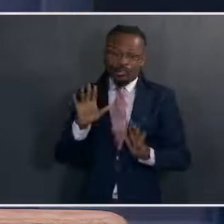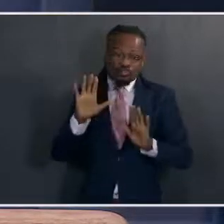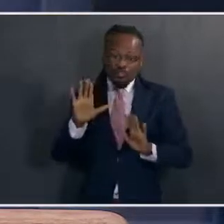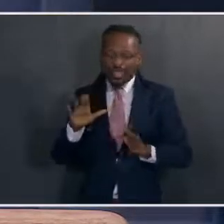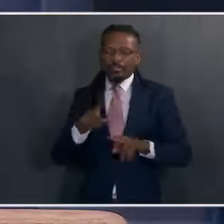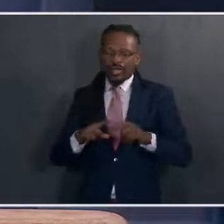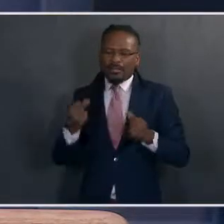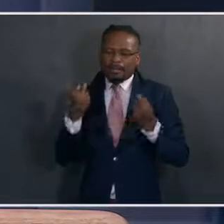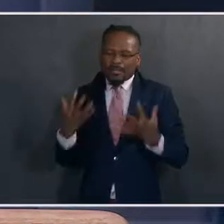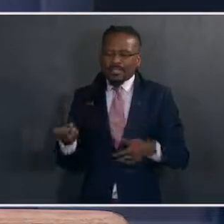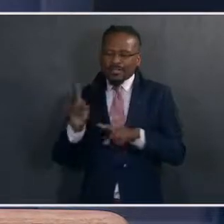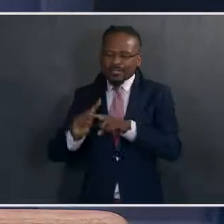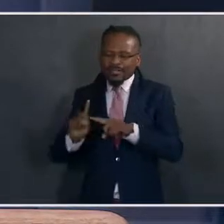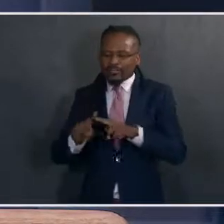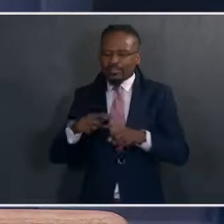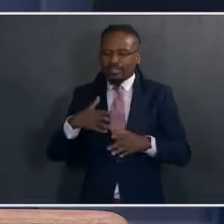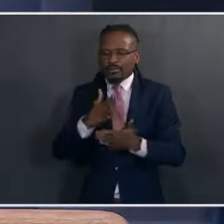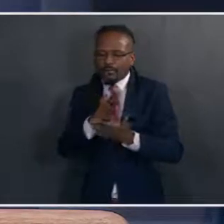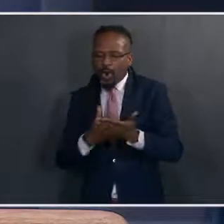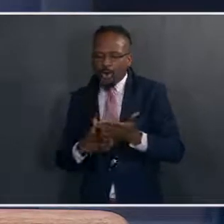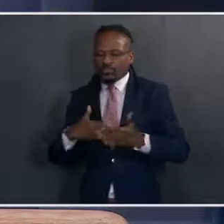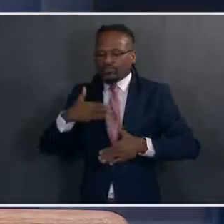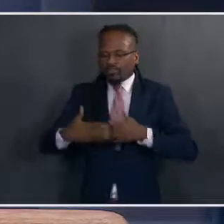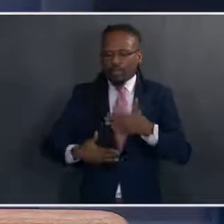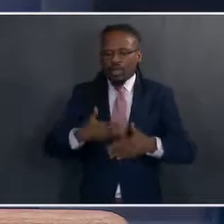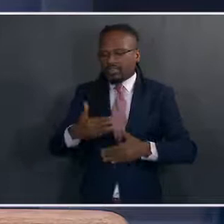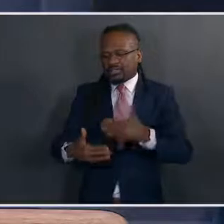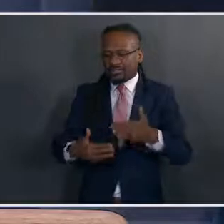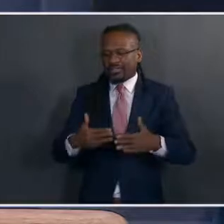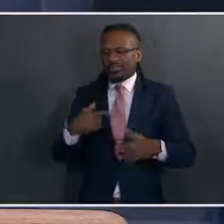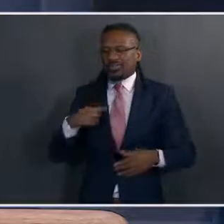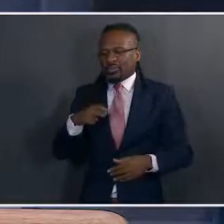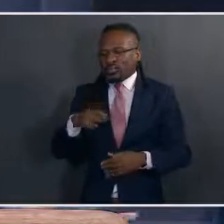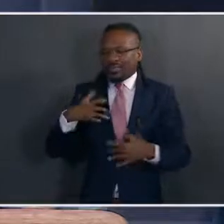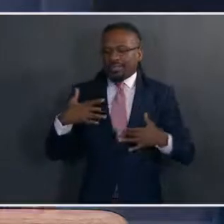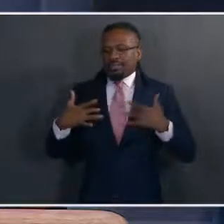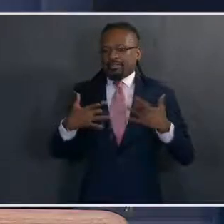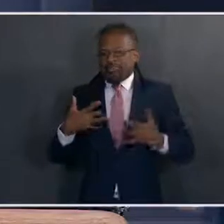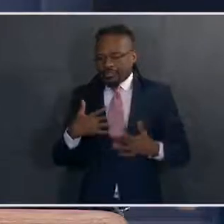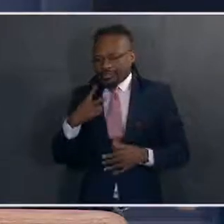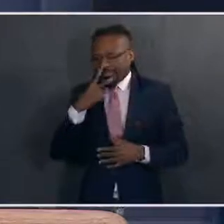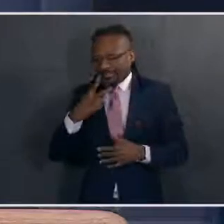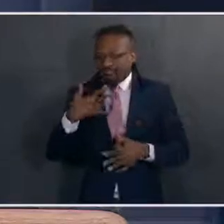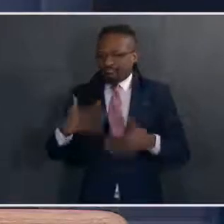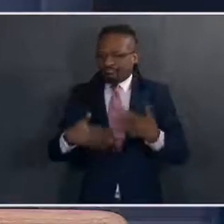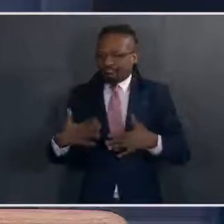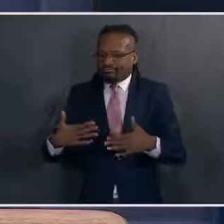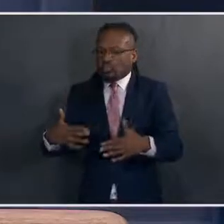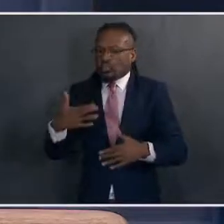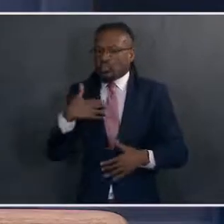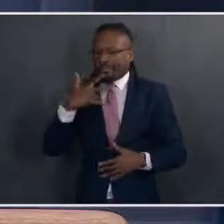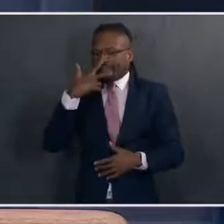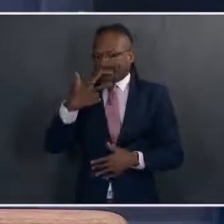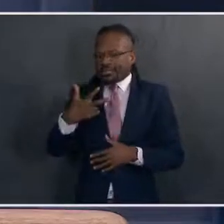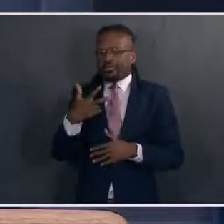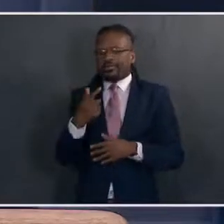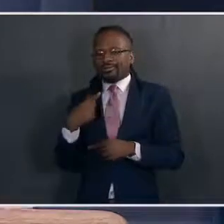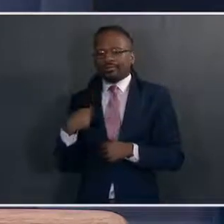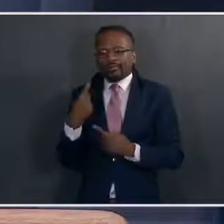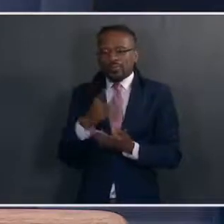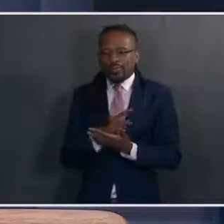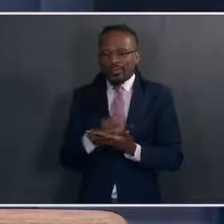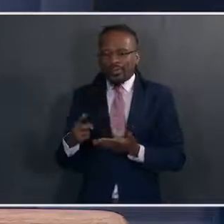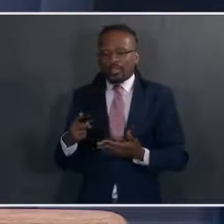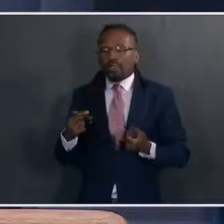through the confirmation process that we are eager to see move forward. We have seen, though, some progress in the last week or so, and a number